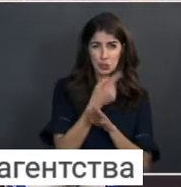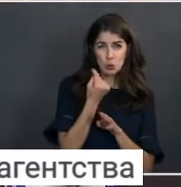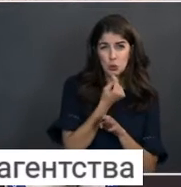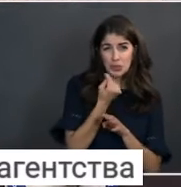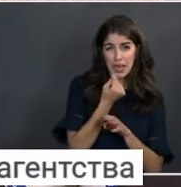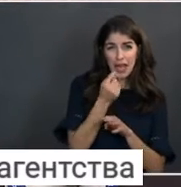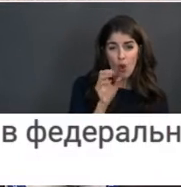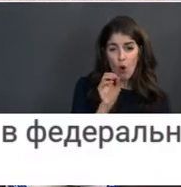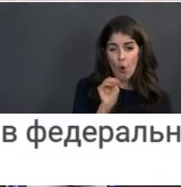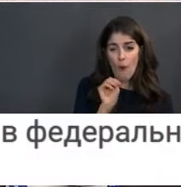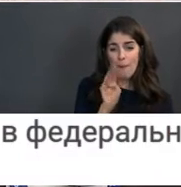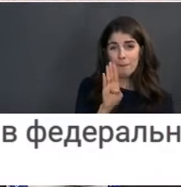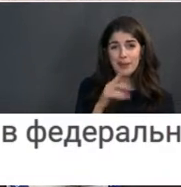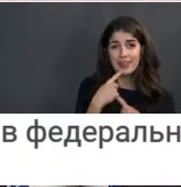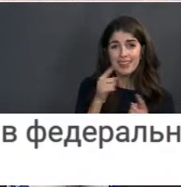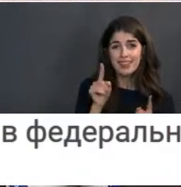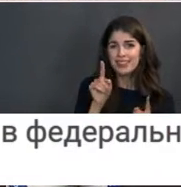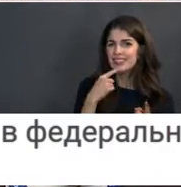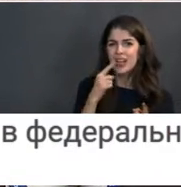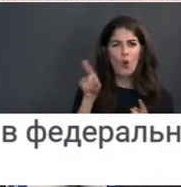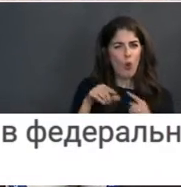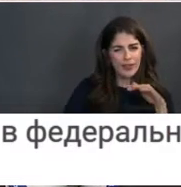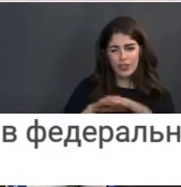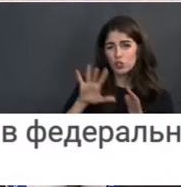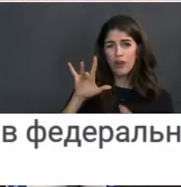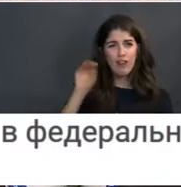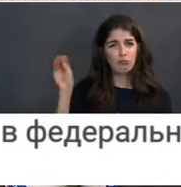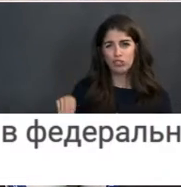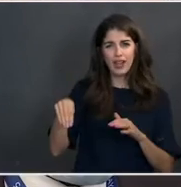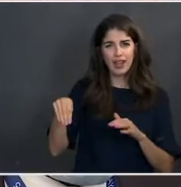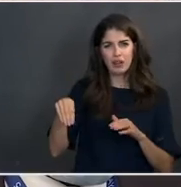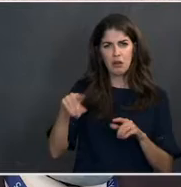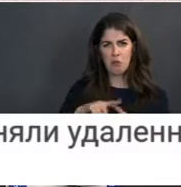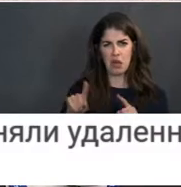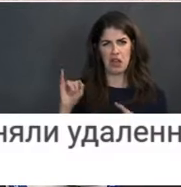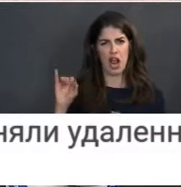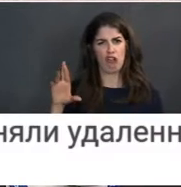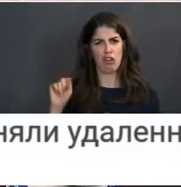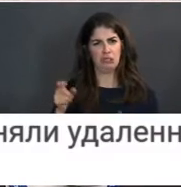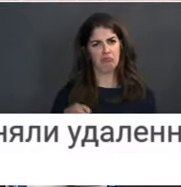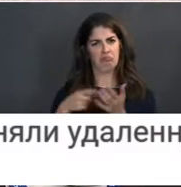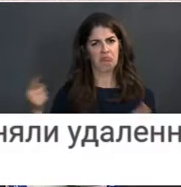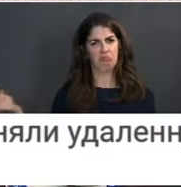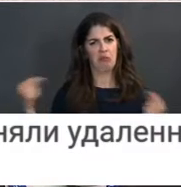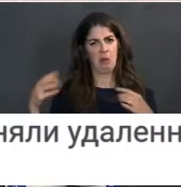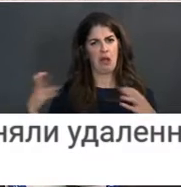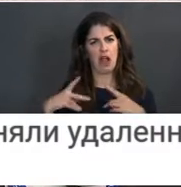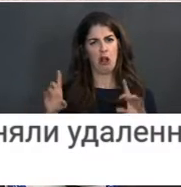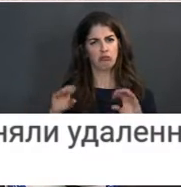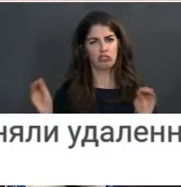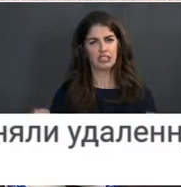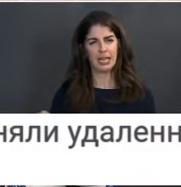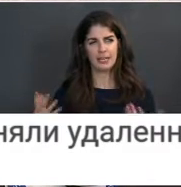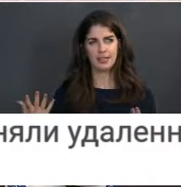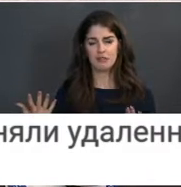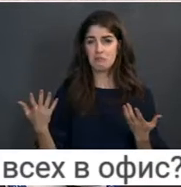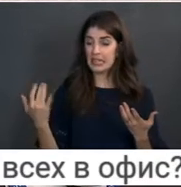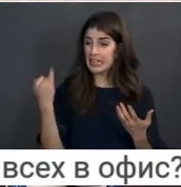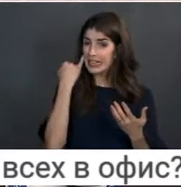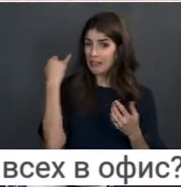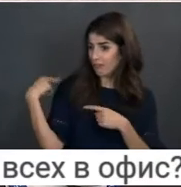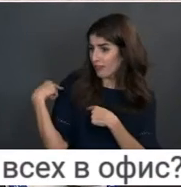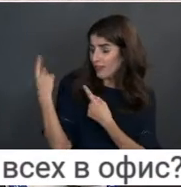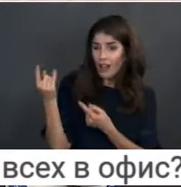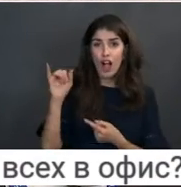federal agencies to only allow 25% capacity in federal buildings. If IRS employees have been doing telework successfully,